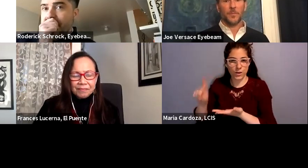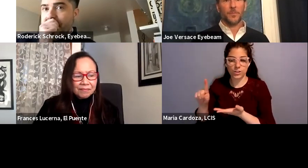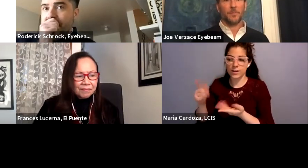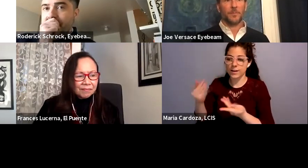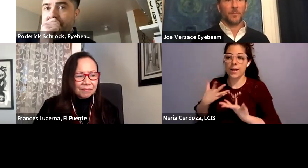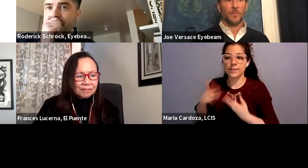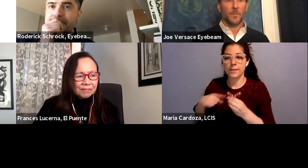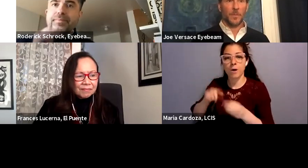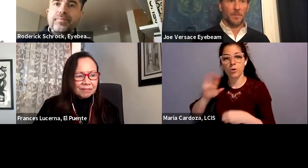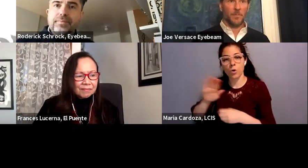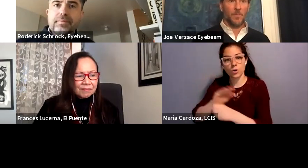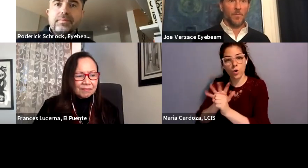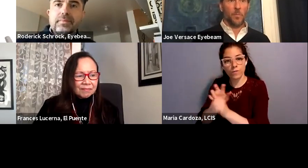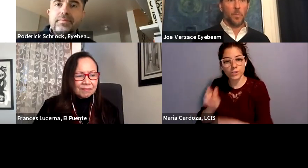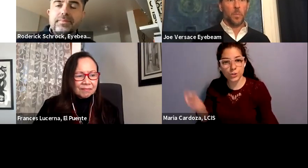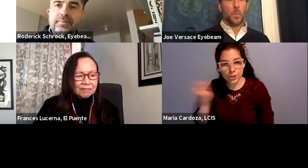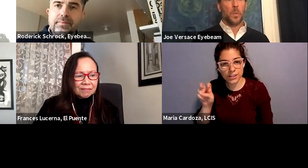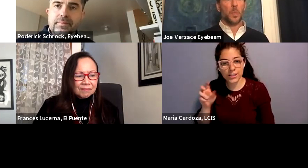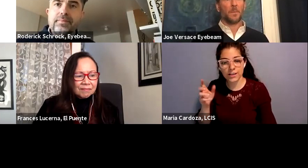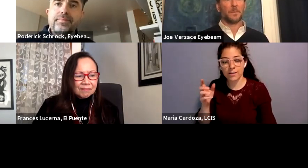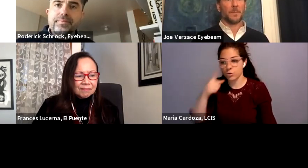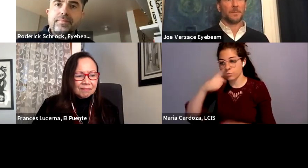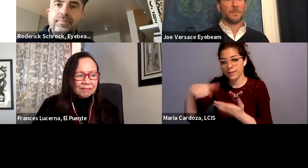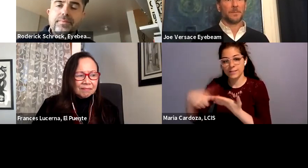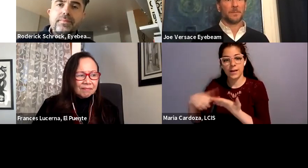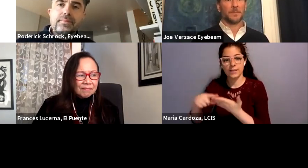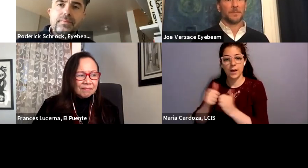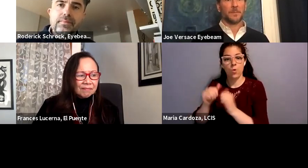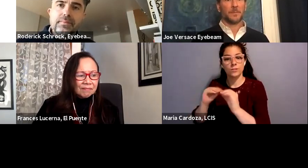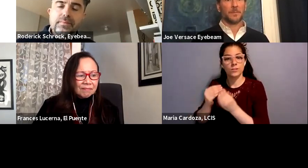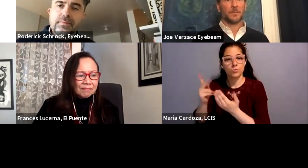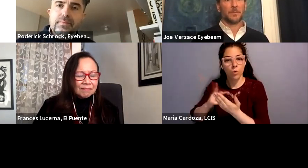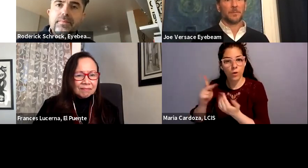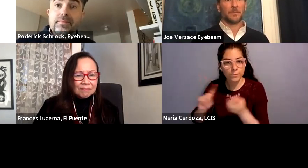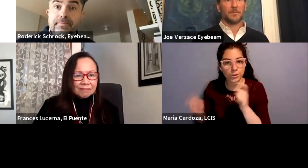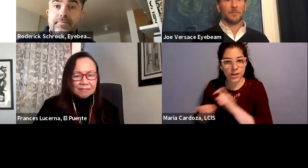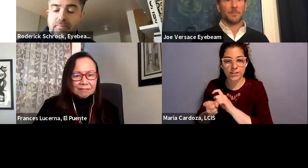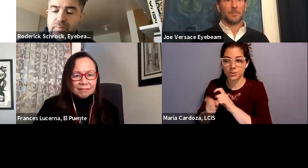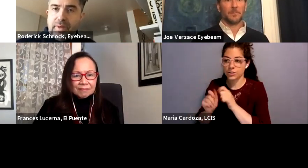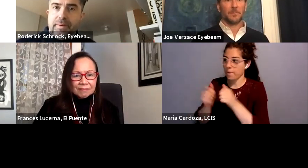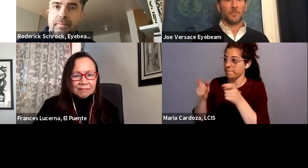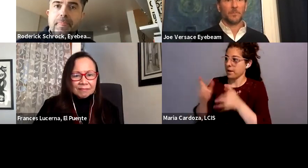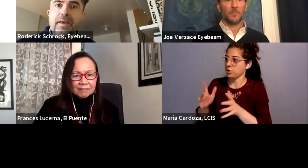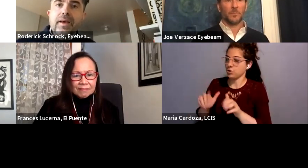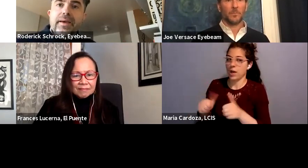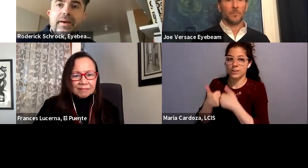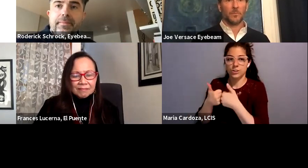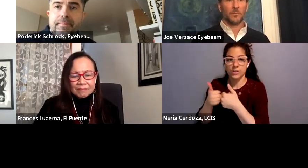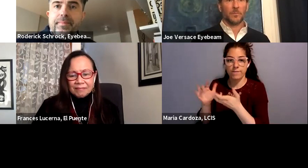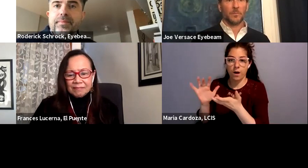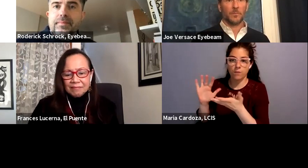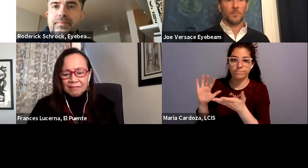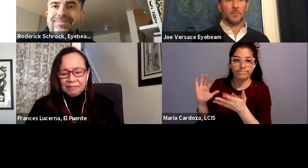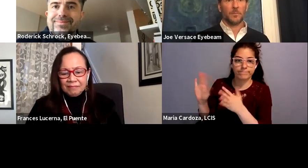about your COVID journey. You know, can you discuss briefly how the organization's programming changed and how the management challenges have refocused? And please start